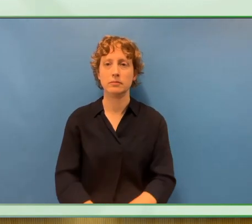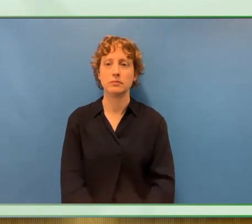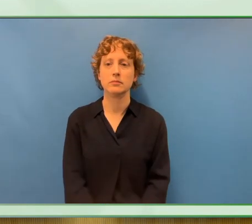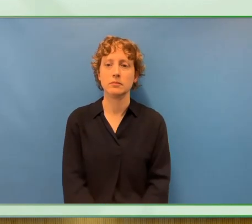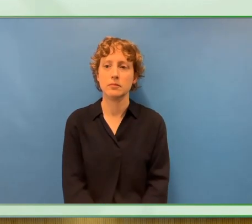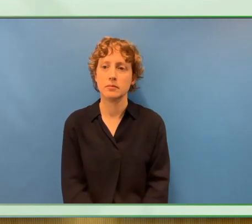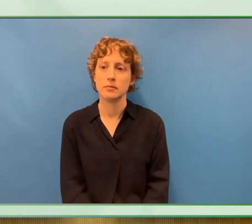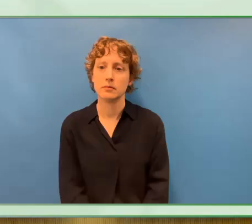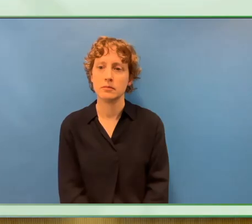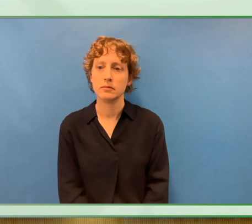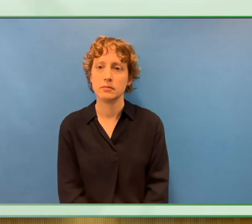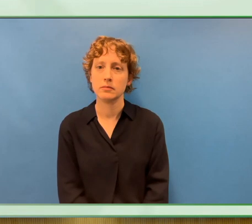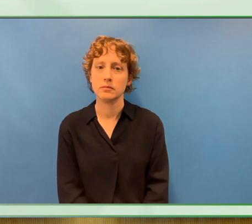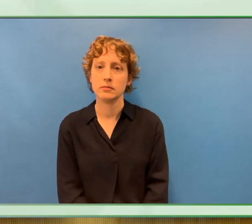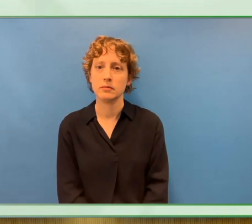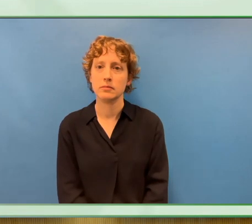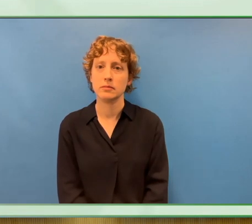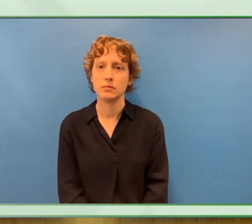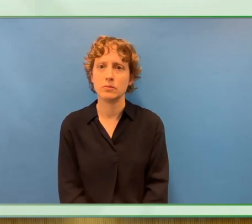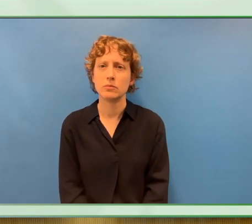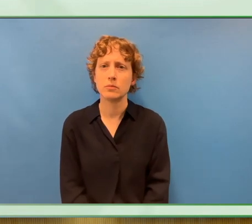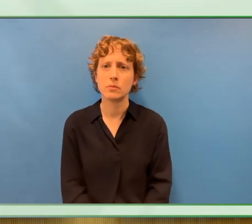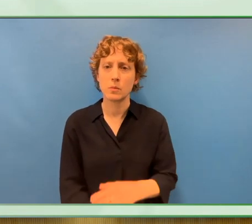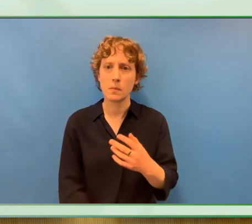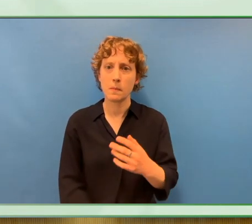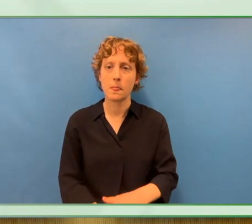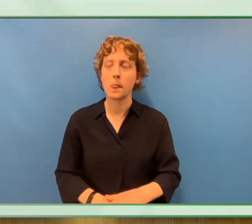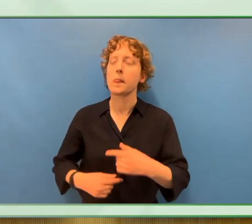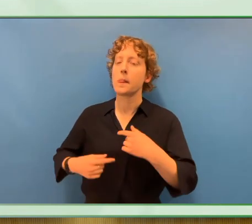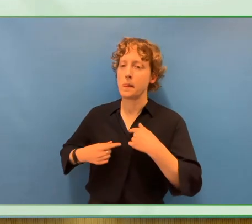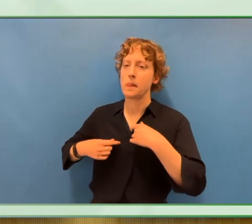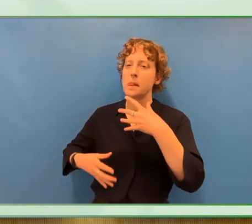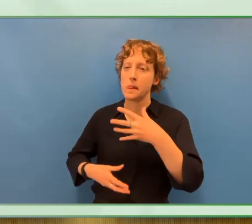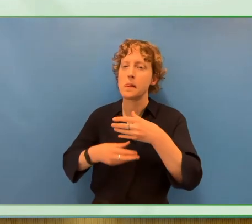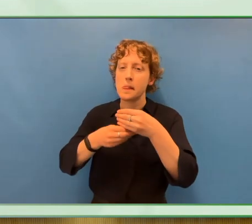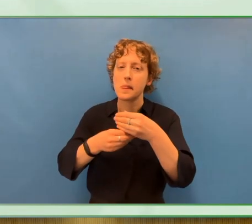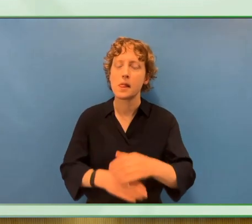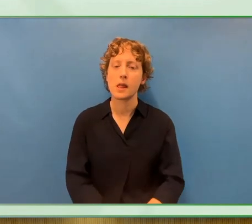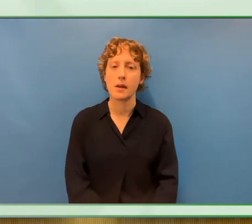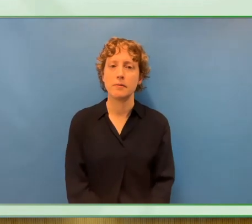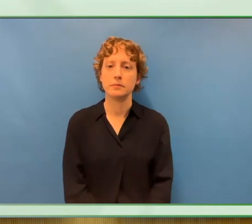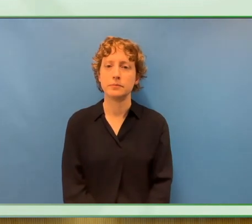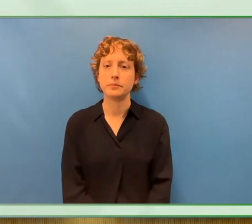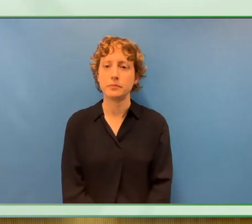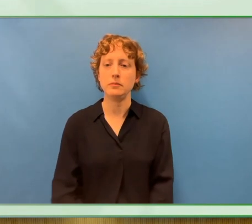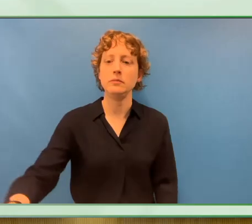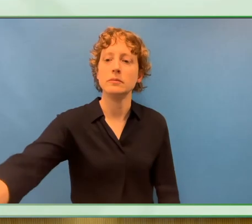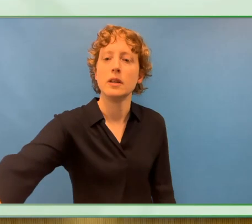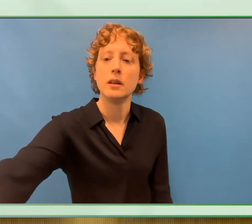at me. Yeah, I just wanted to add that whether or not a